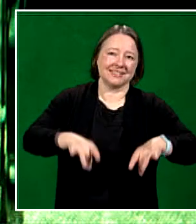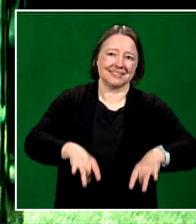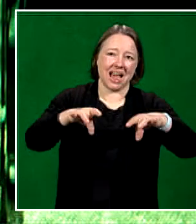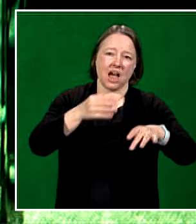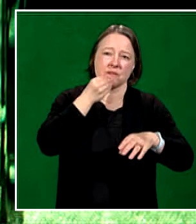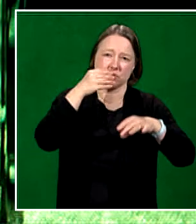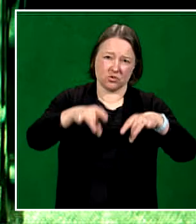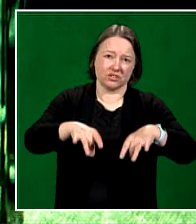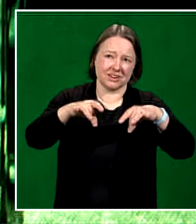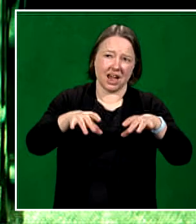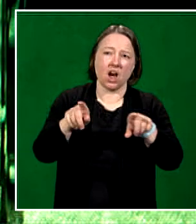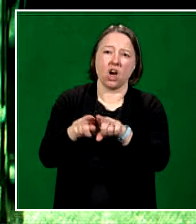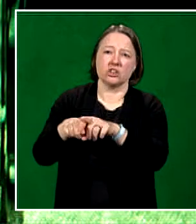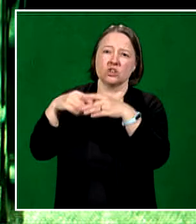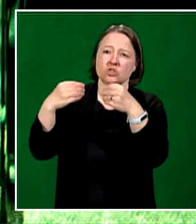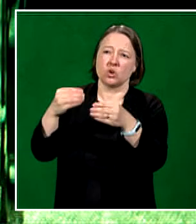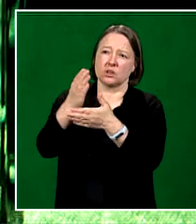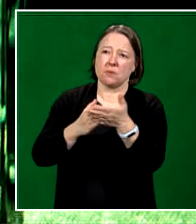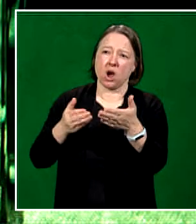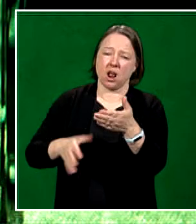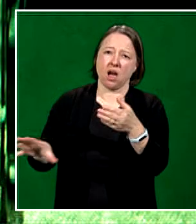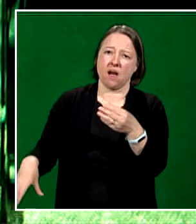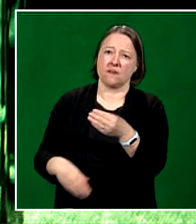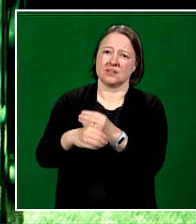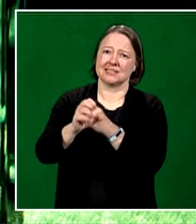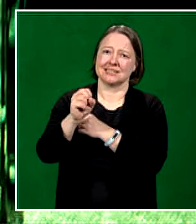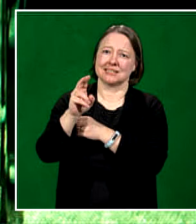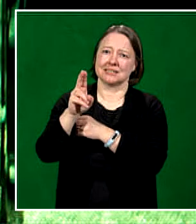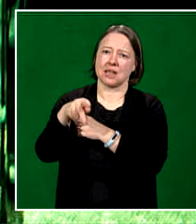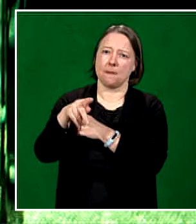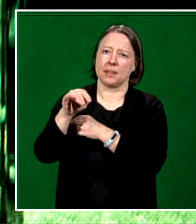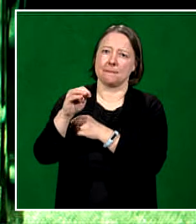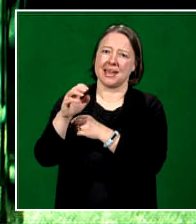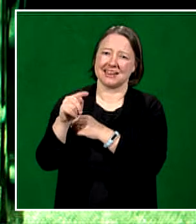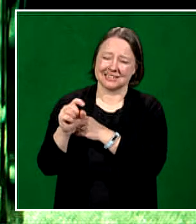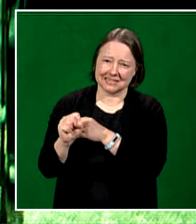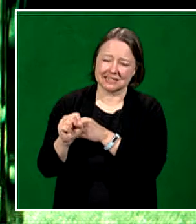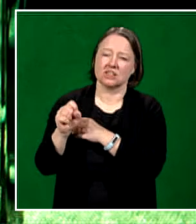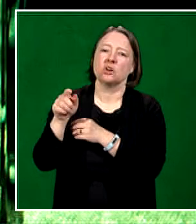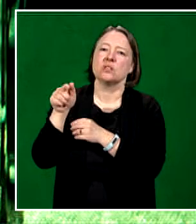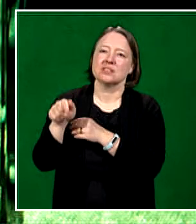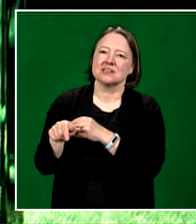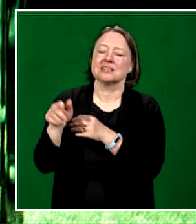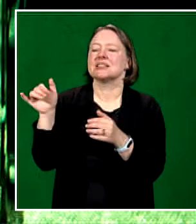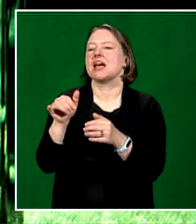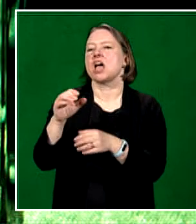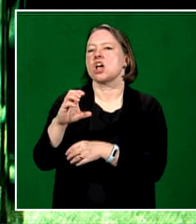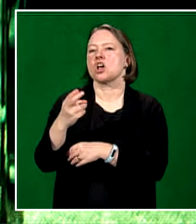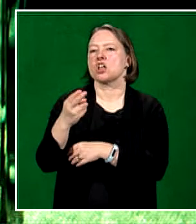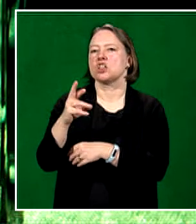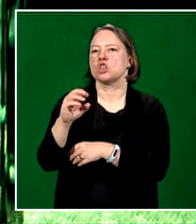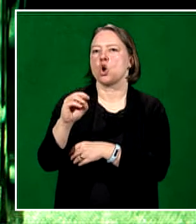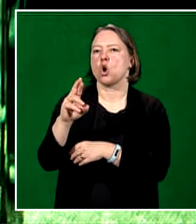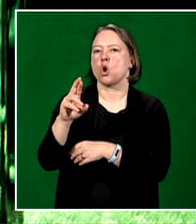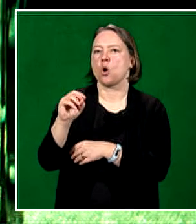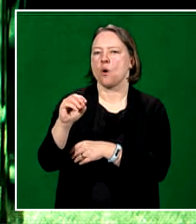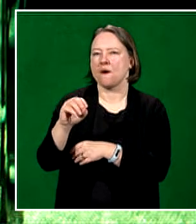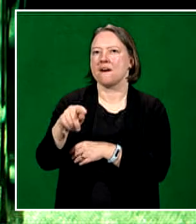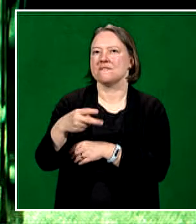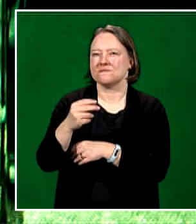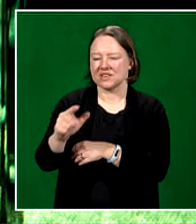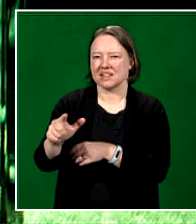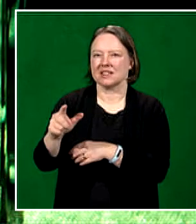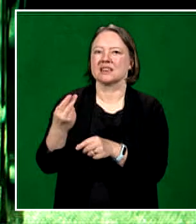They've also been sold as a part of like supplements. So these, like the chlorophylls pigments can be used for